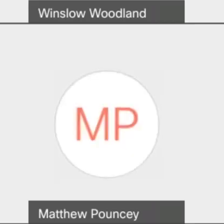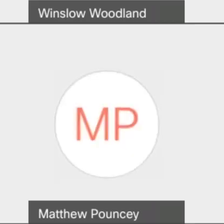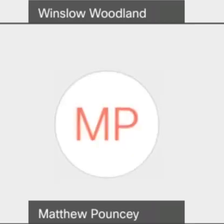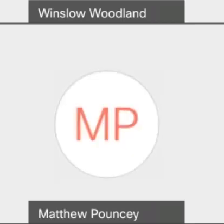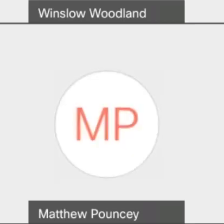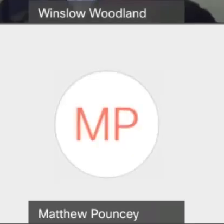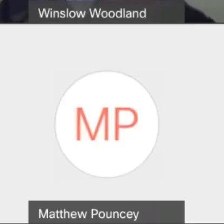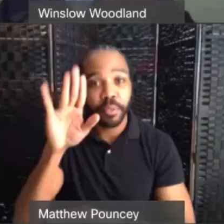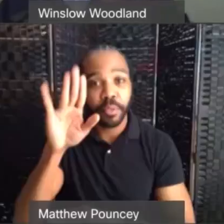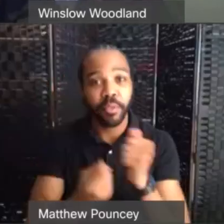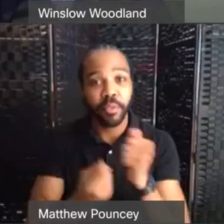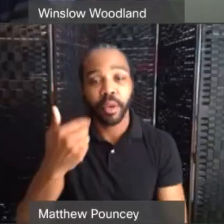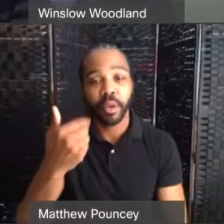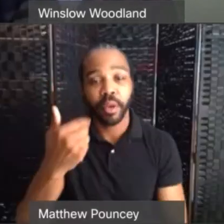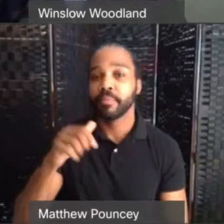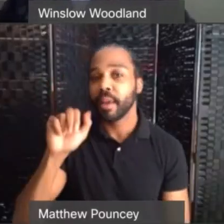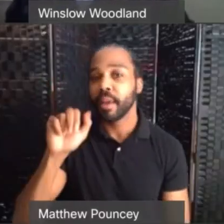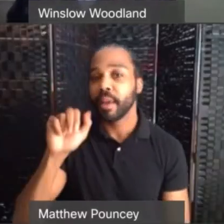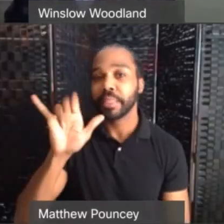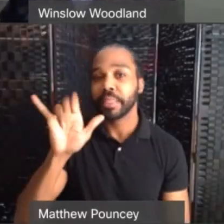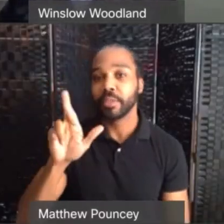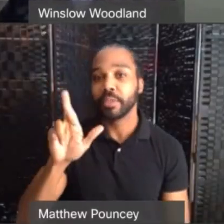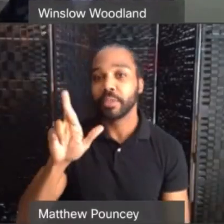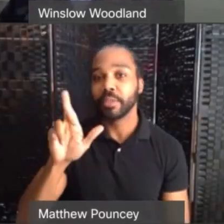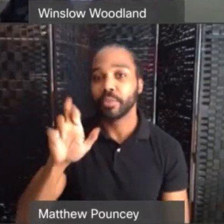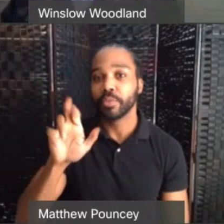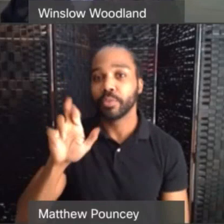the director of the Department on Disability Services.